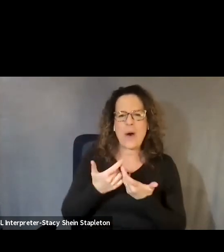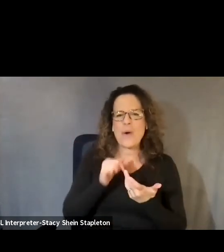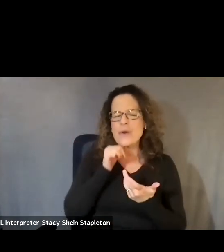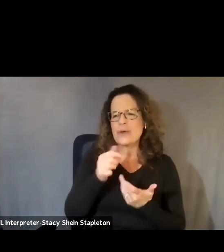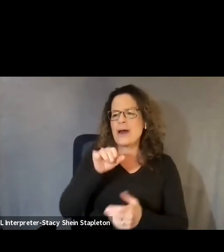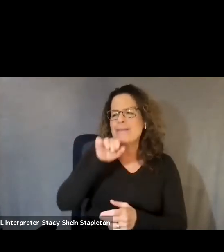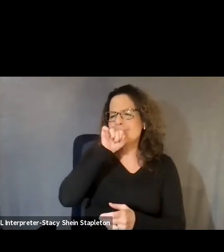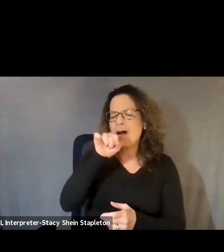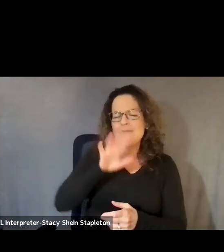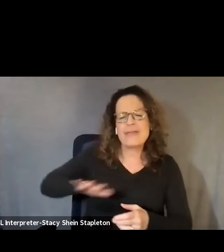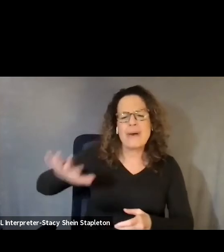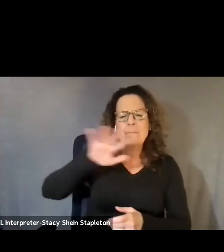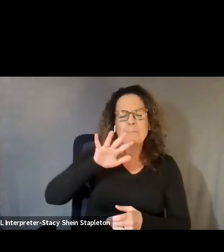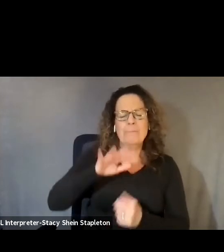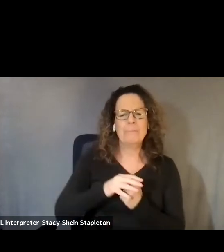love them?